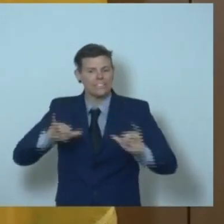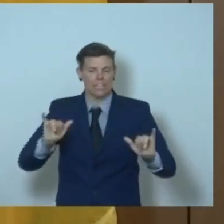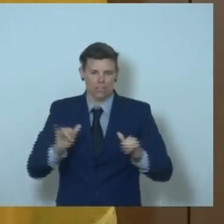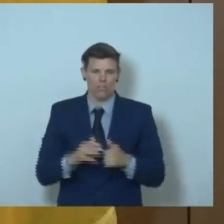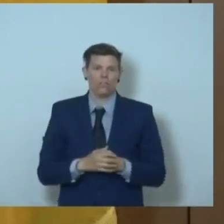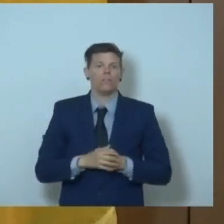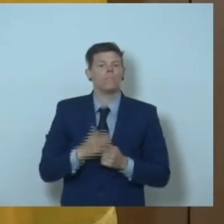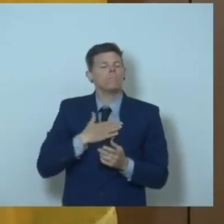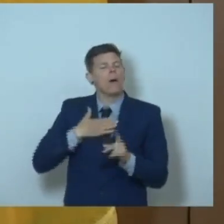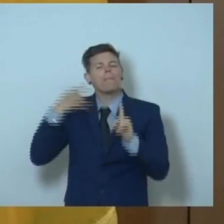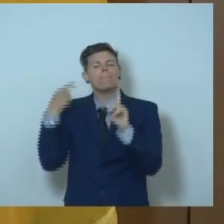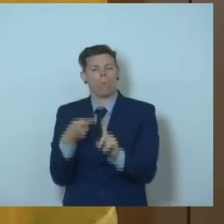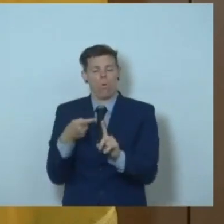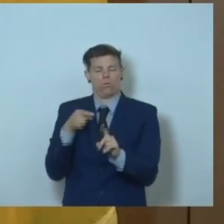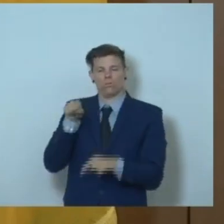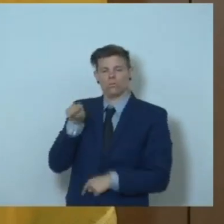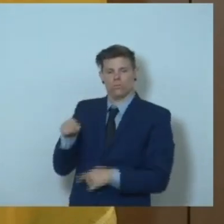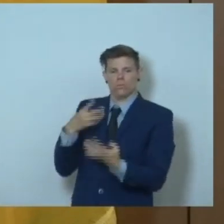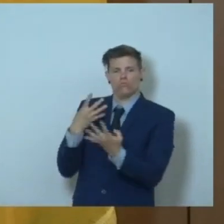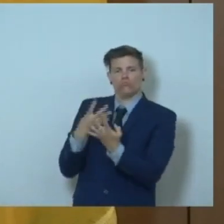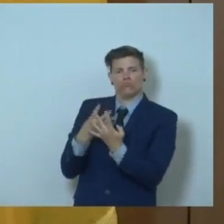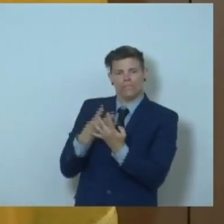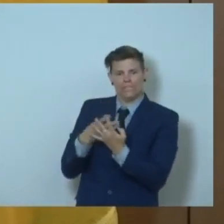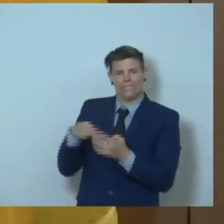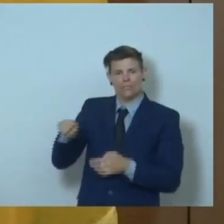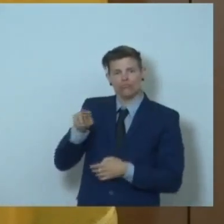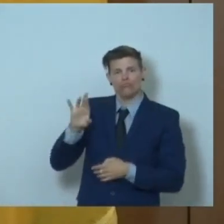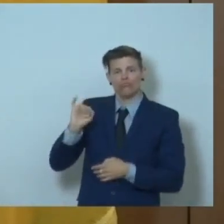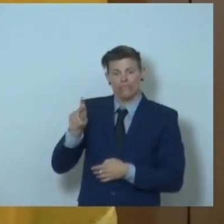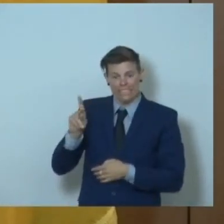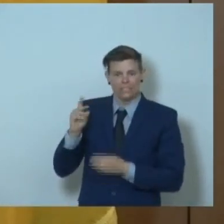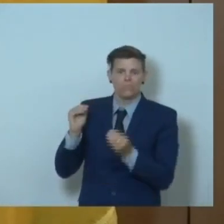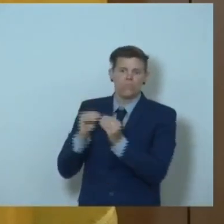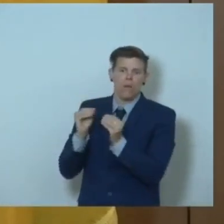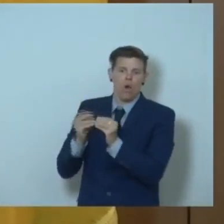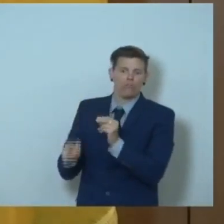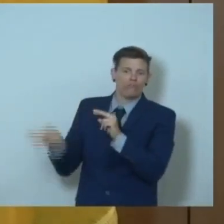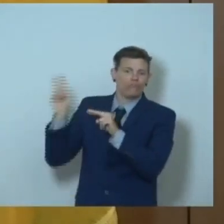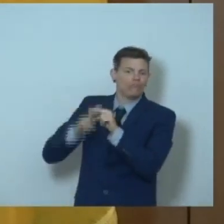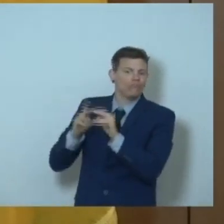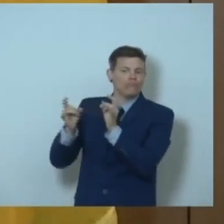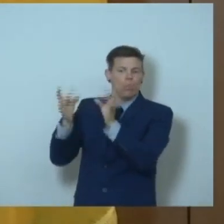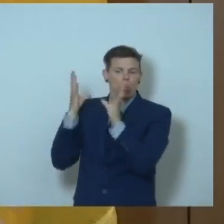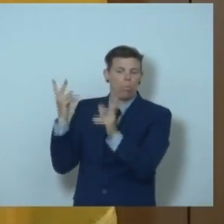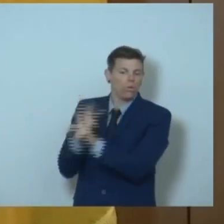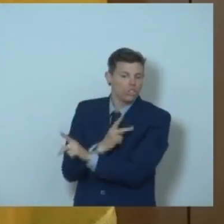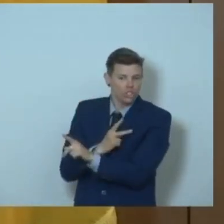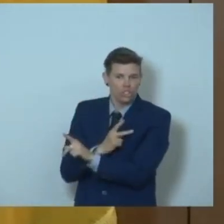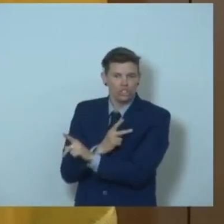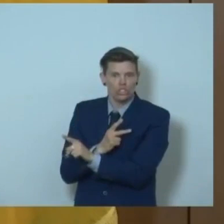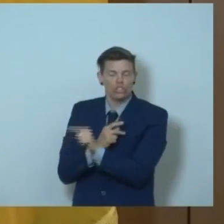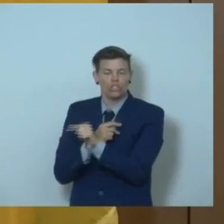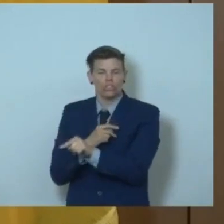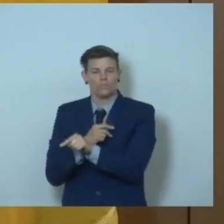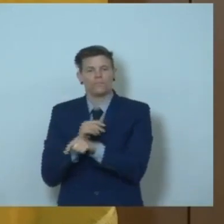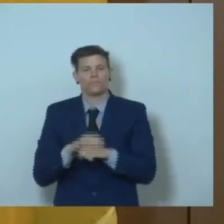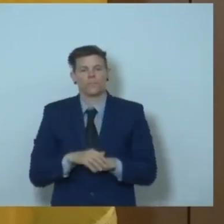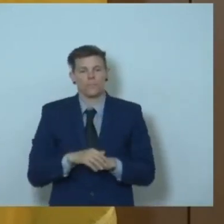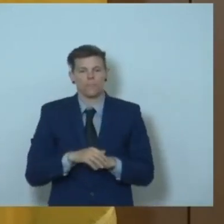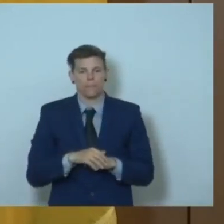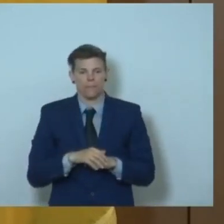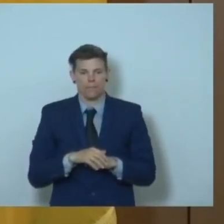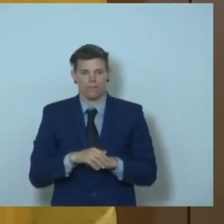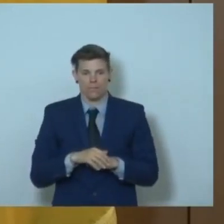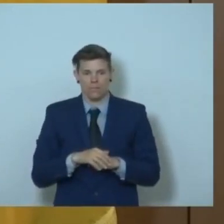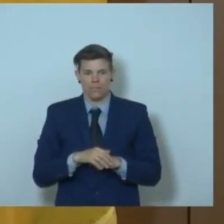County, that risk is exacerbated when you've got COVID safe practices on one side and not COVID